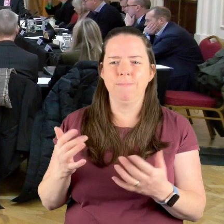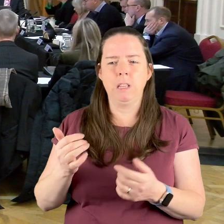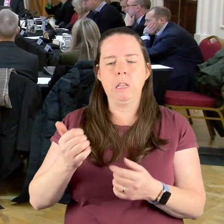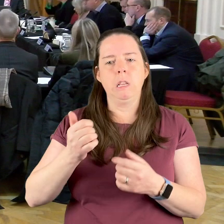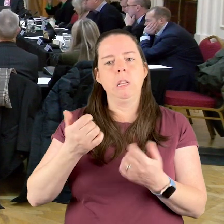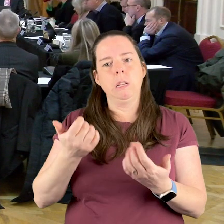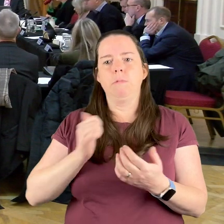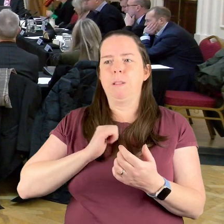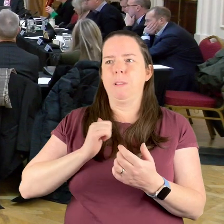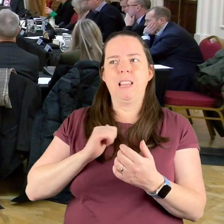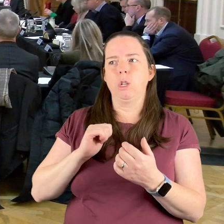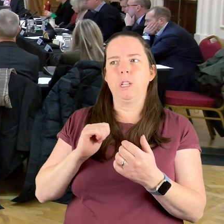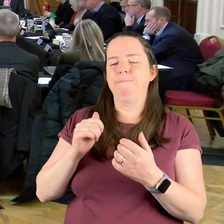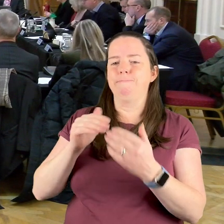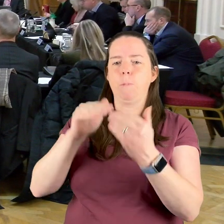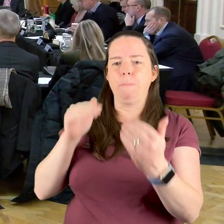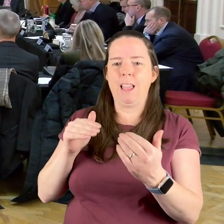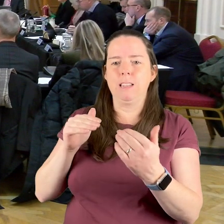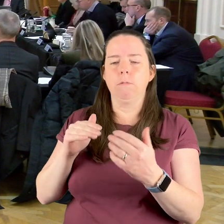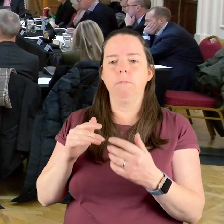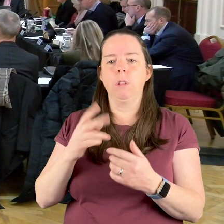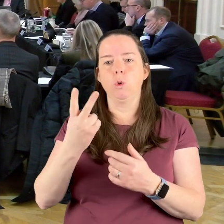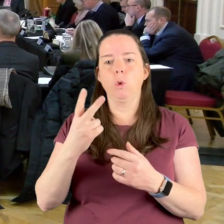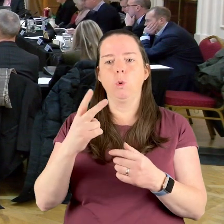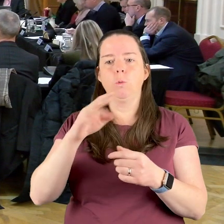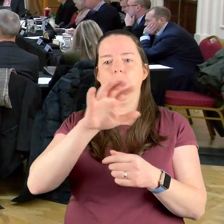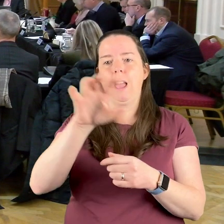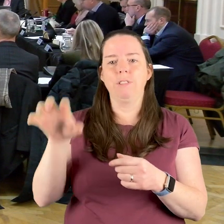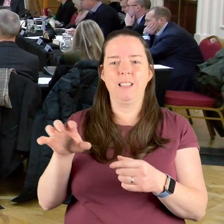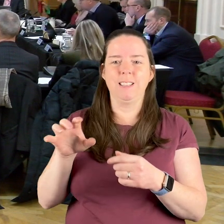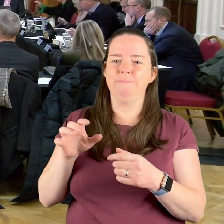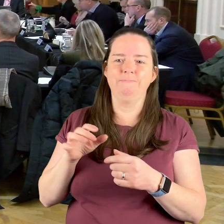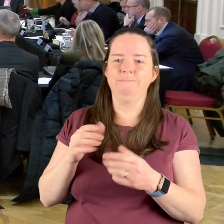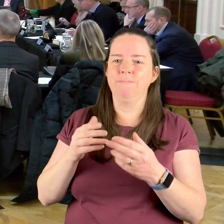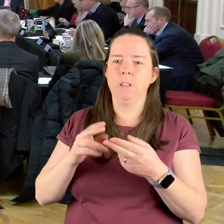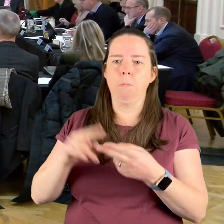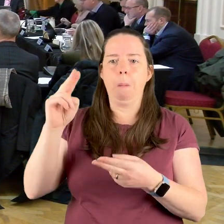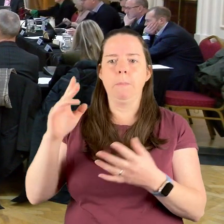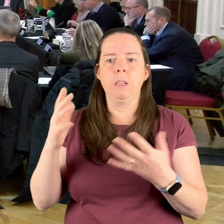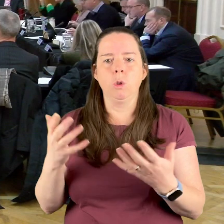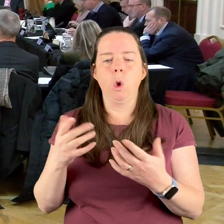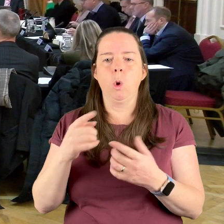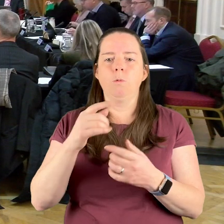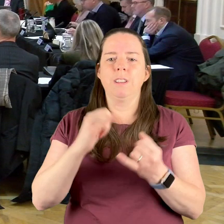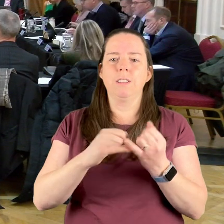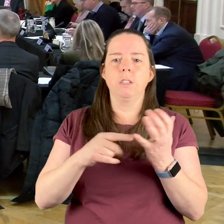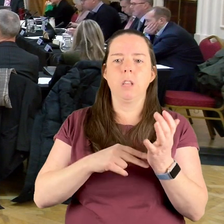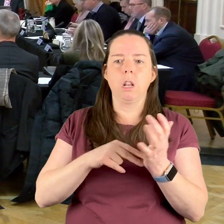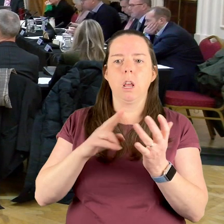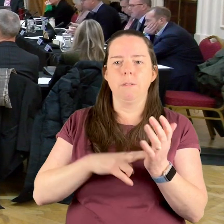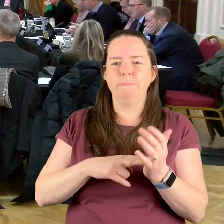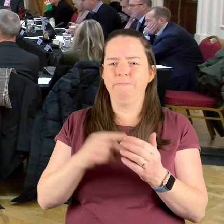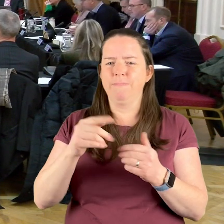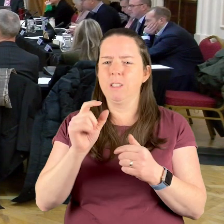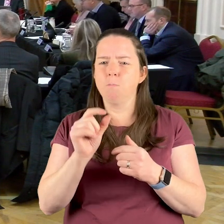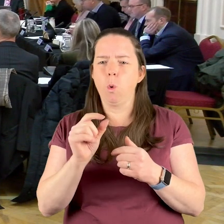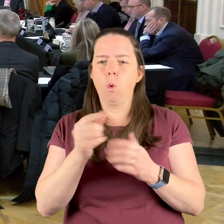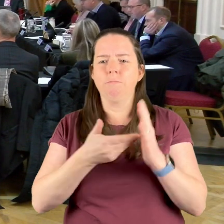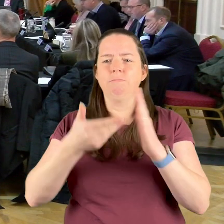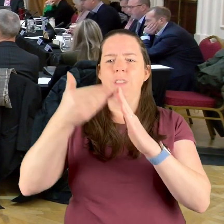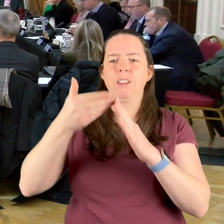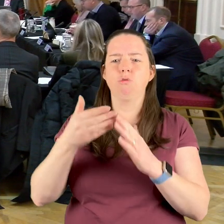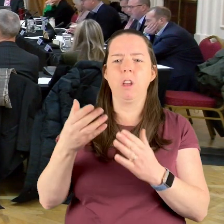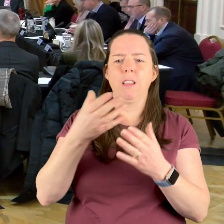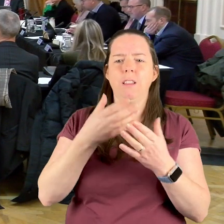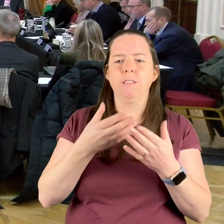that expectation is met, and in two boroughs it's exceeded. In Sutton there's a small additional